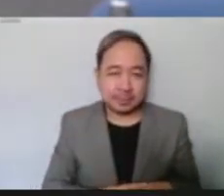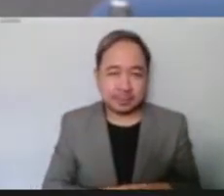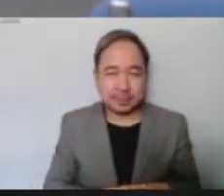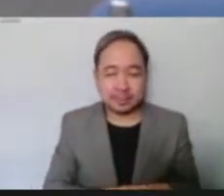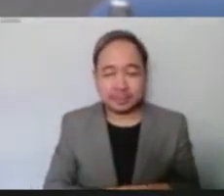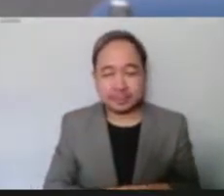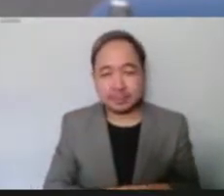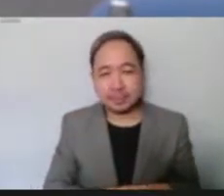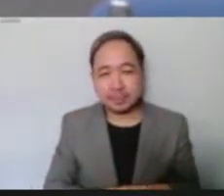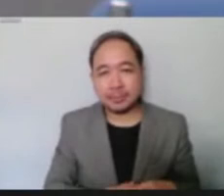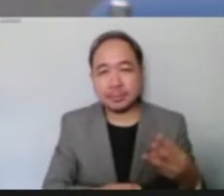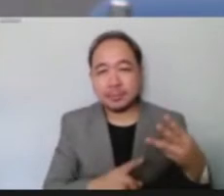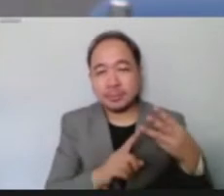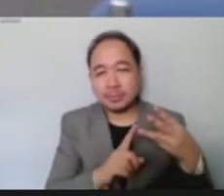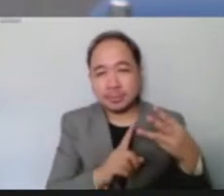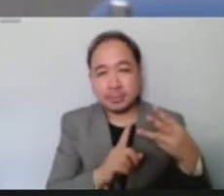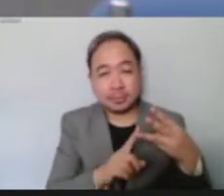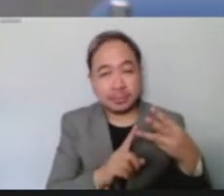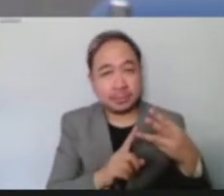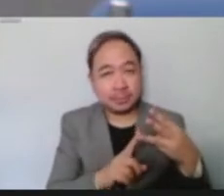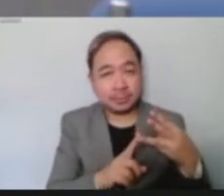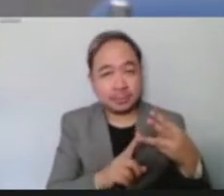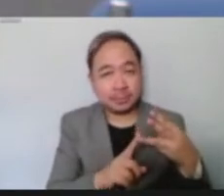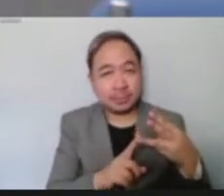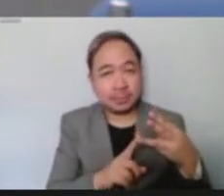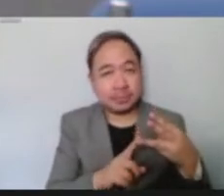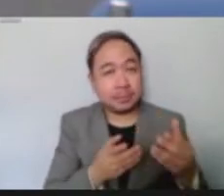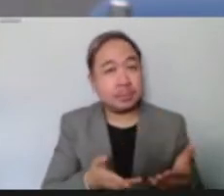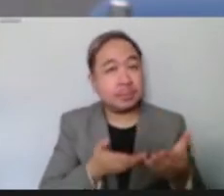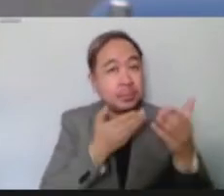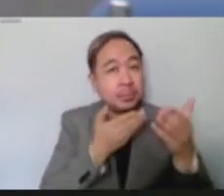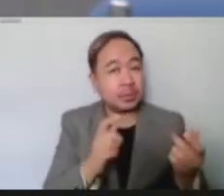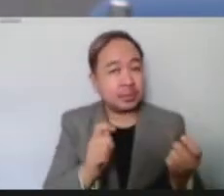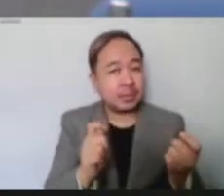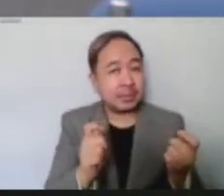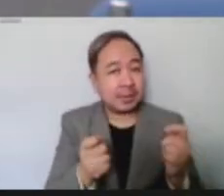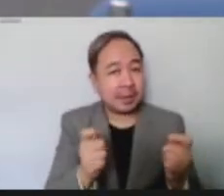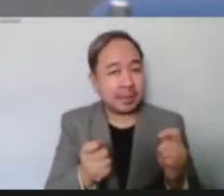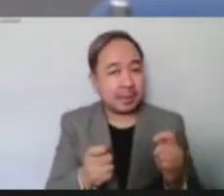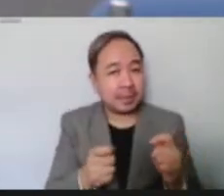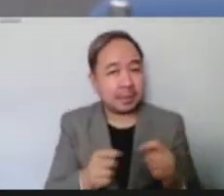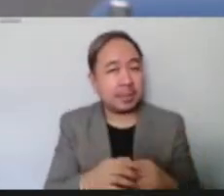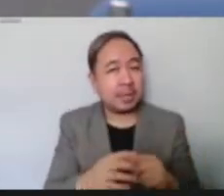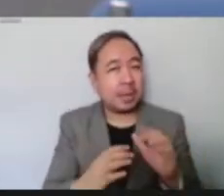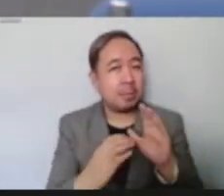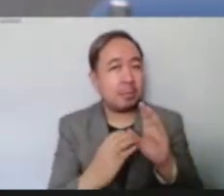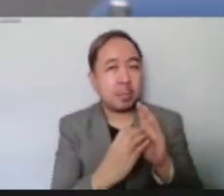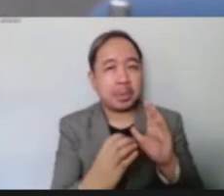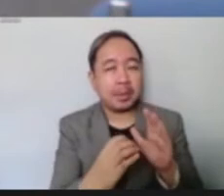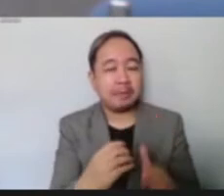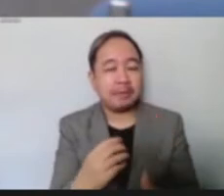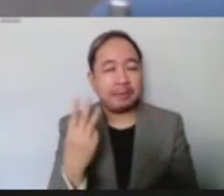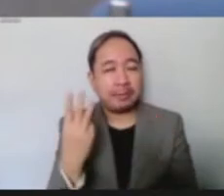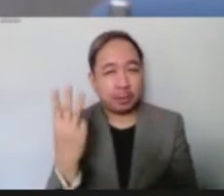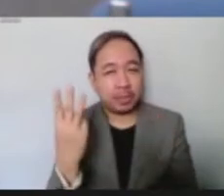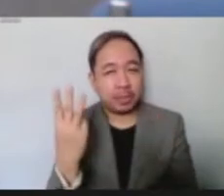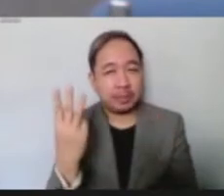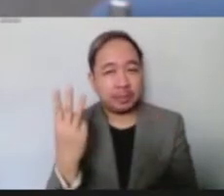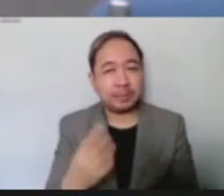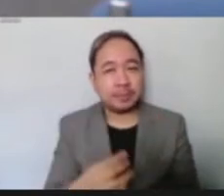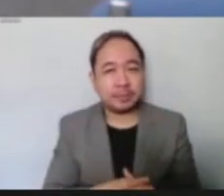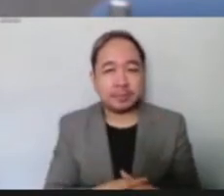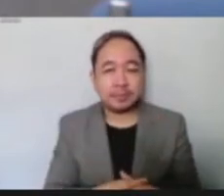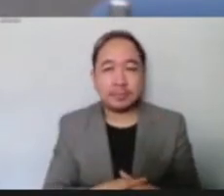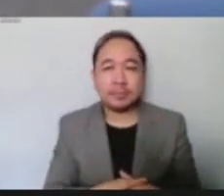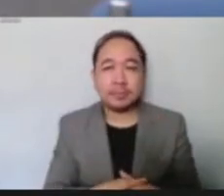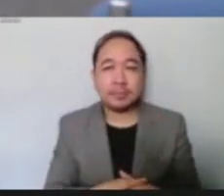and then third proposed the amendment month is paragraph three the